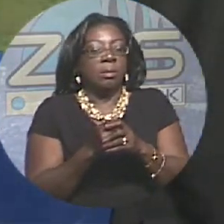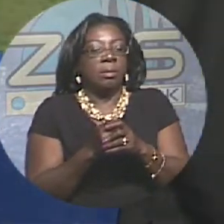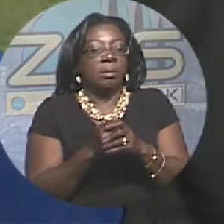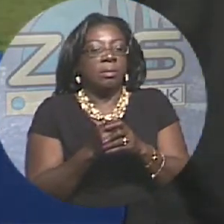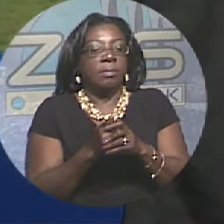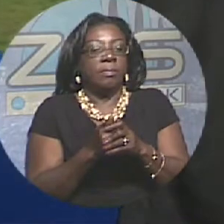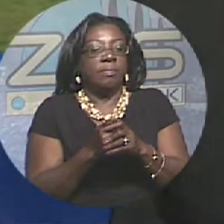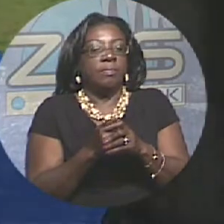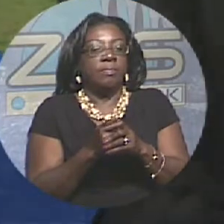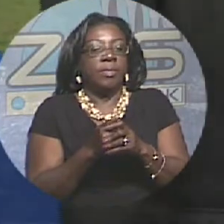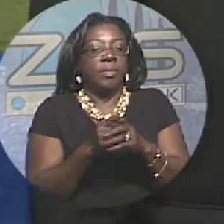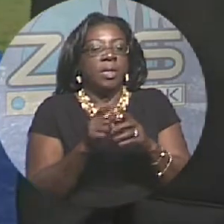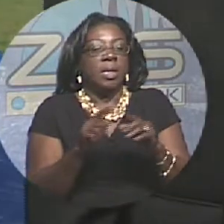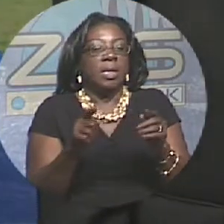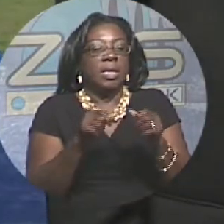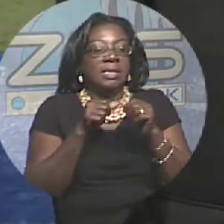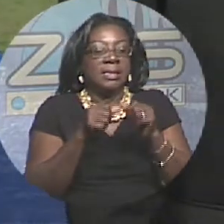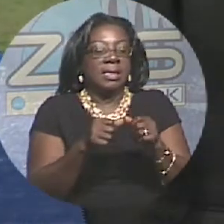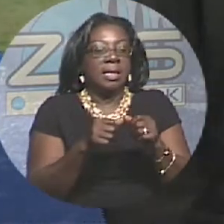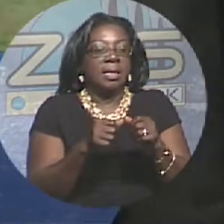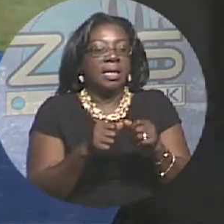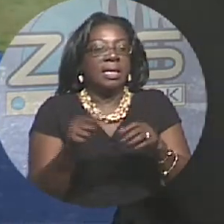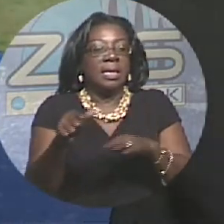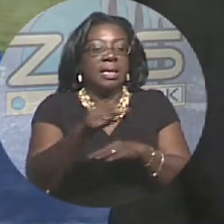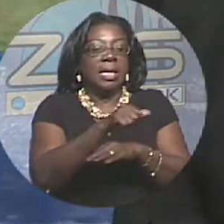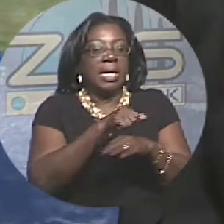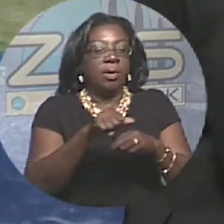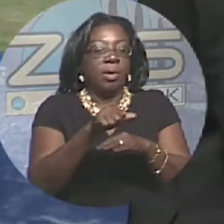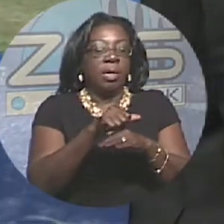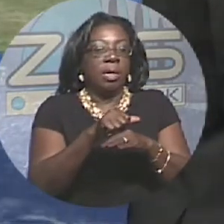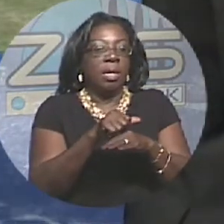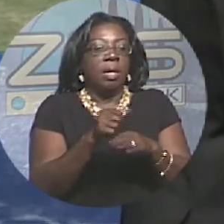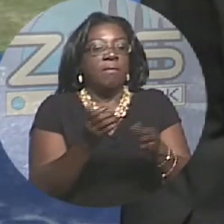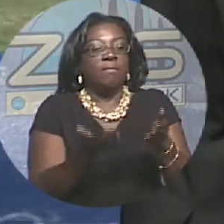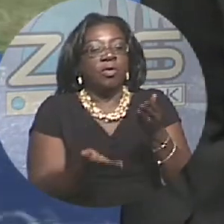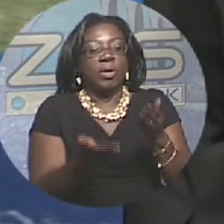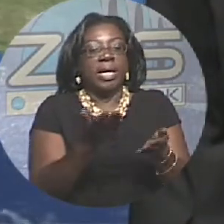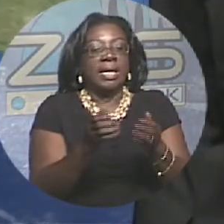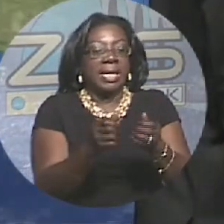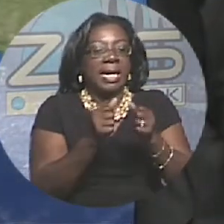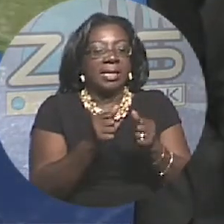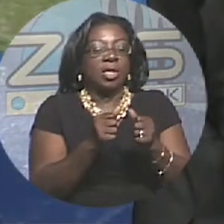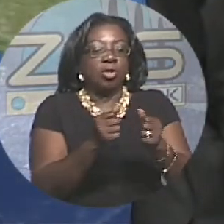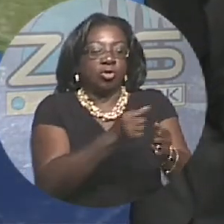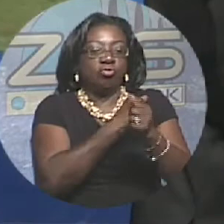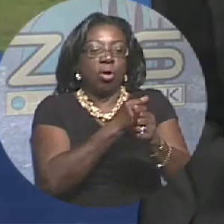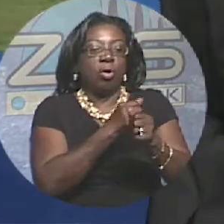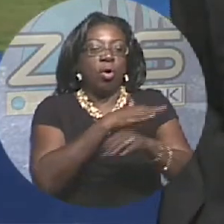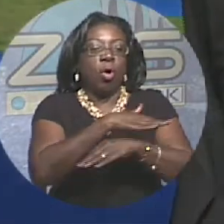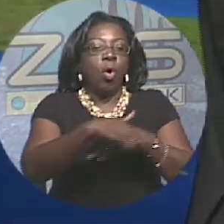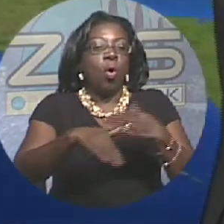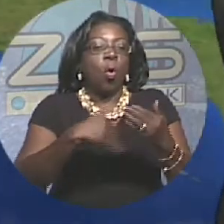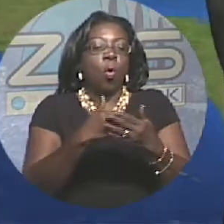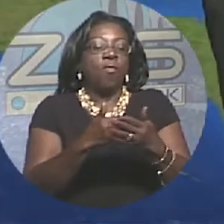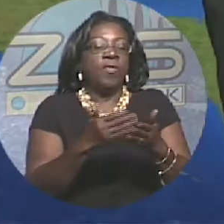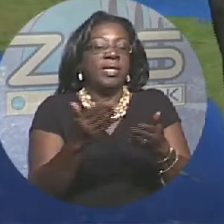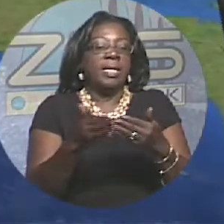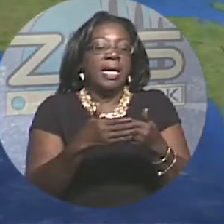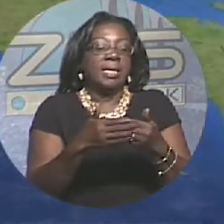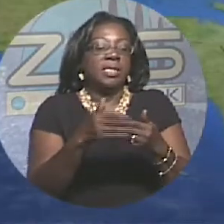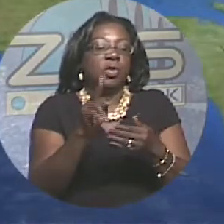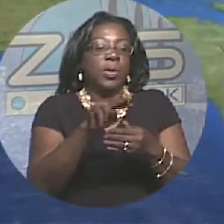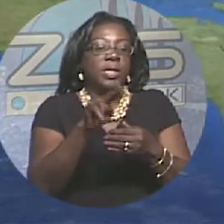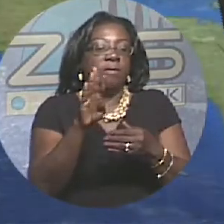the evening goes on. But it's still in an area favorable for some development over the next 12 to 24 hours. So we're asking residents across